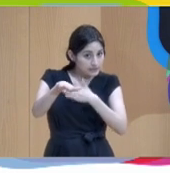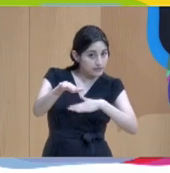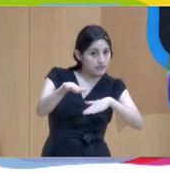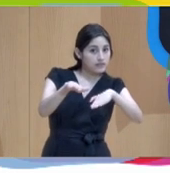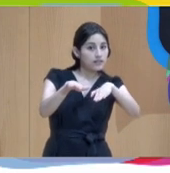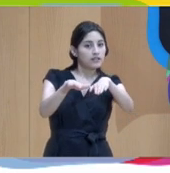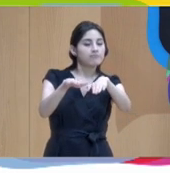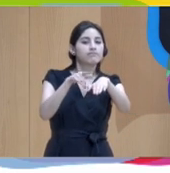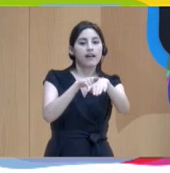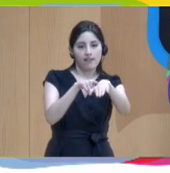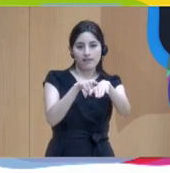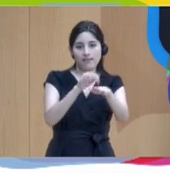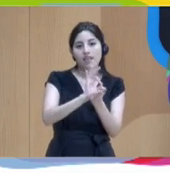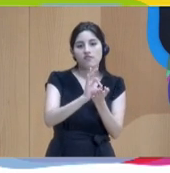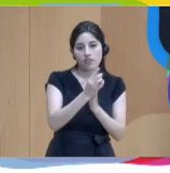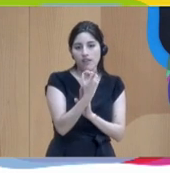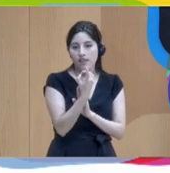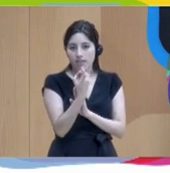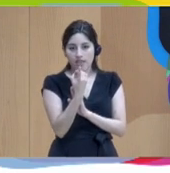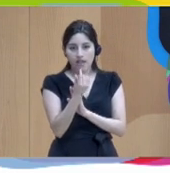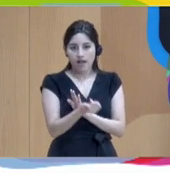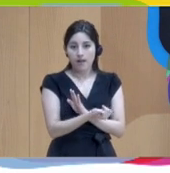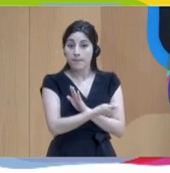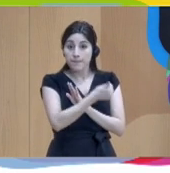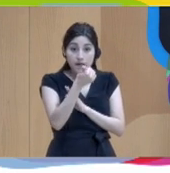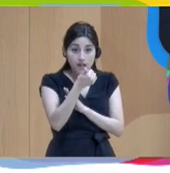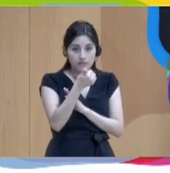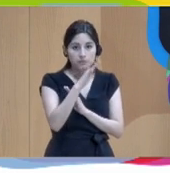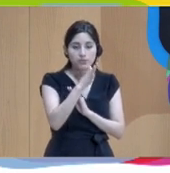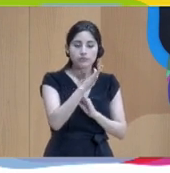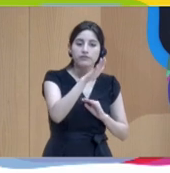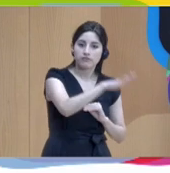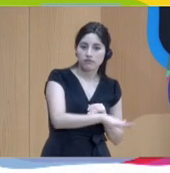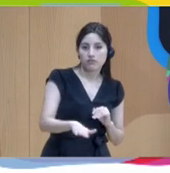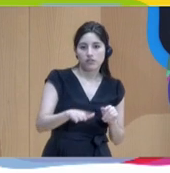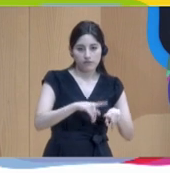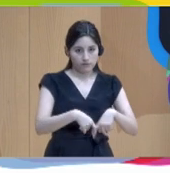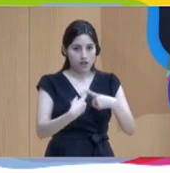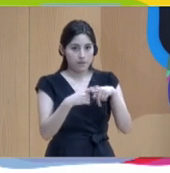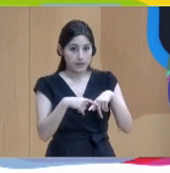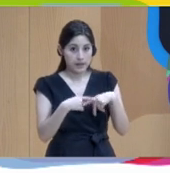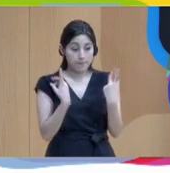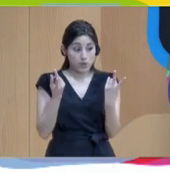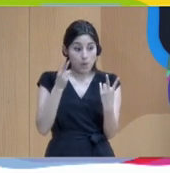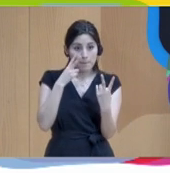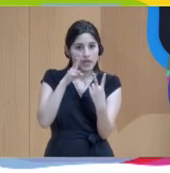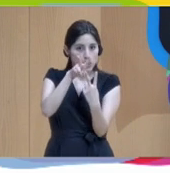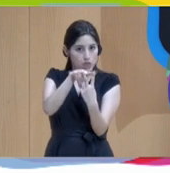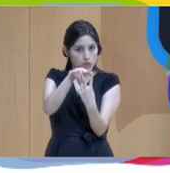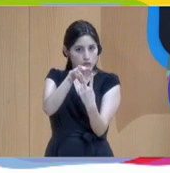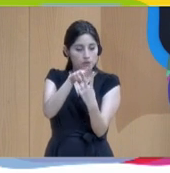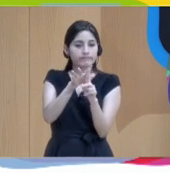So we have this kind of too increasing service needs map. And then in the middle,